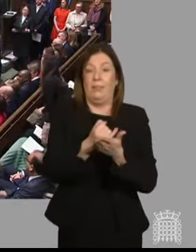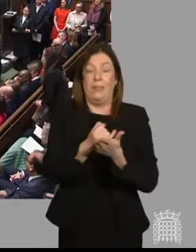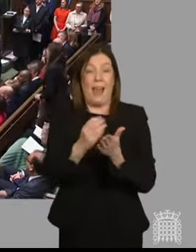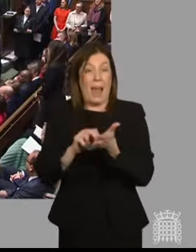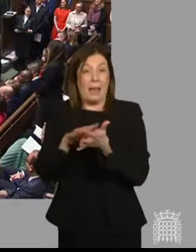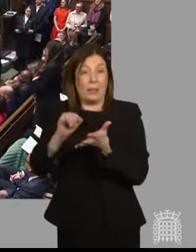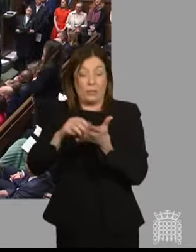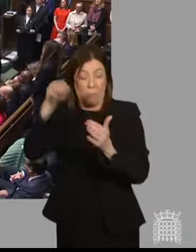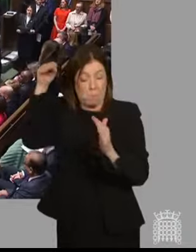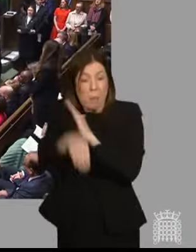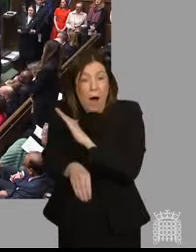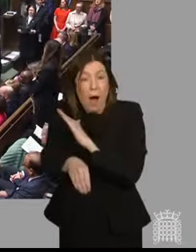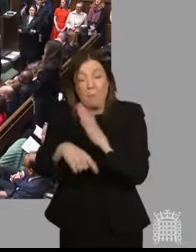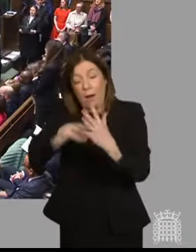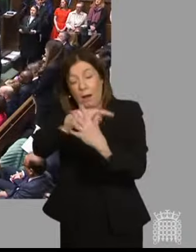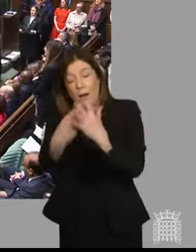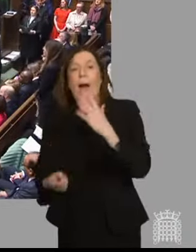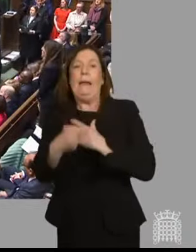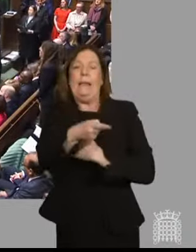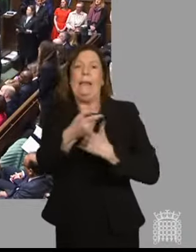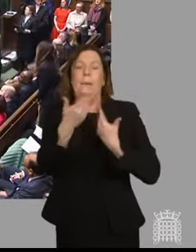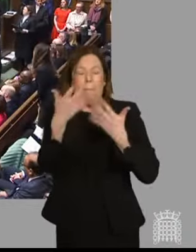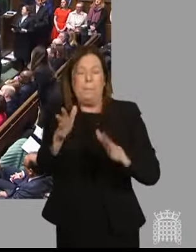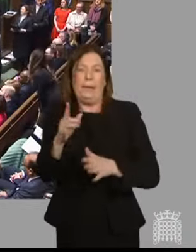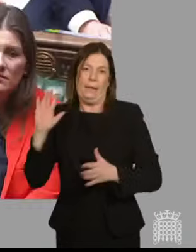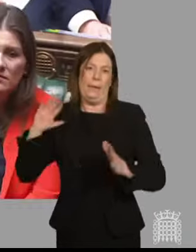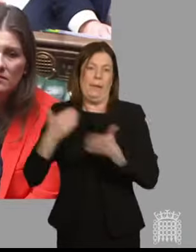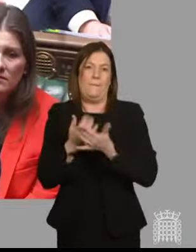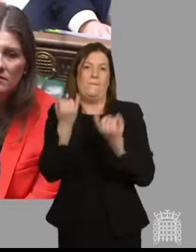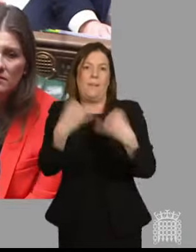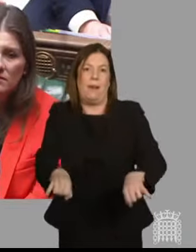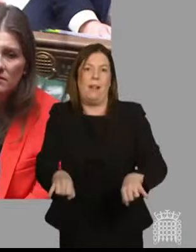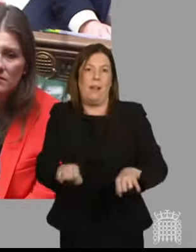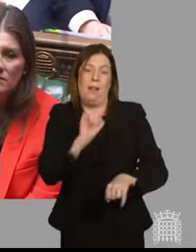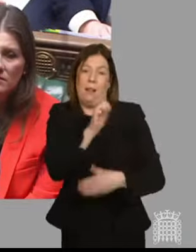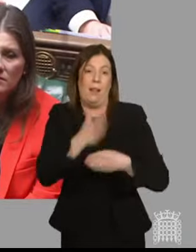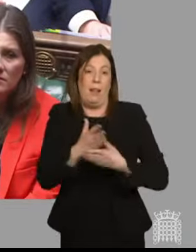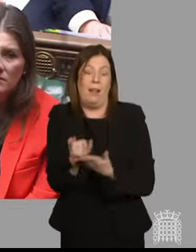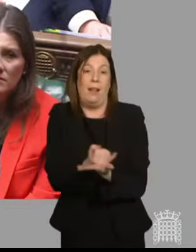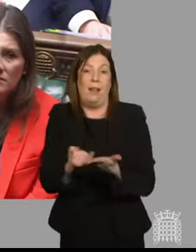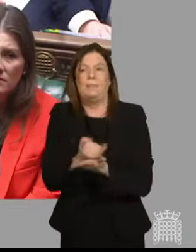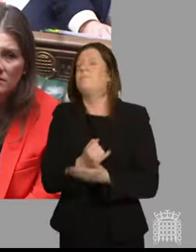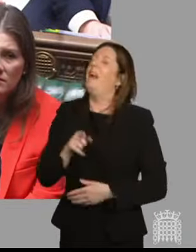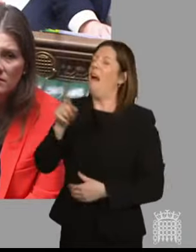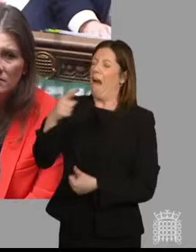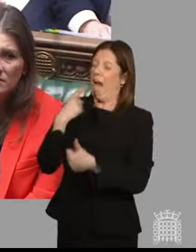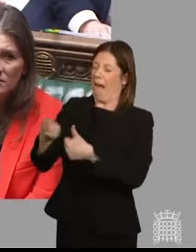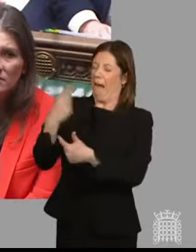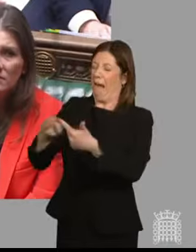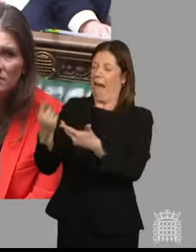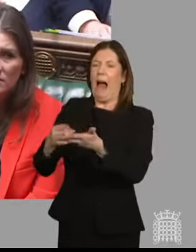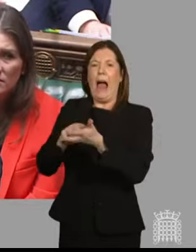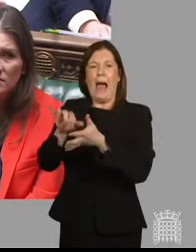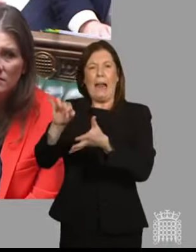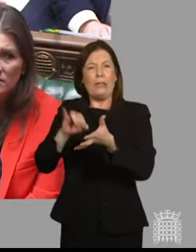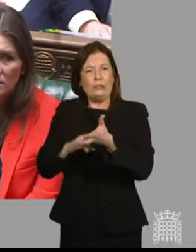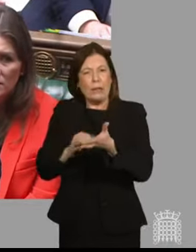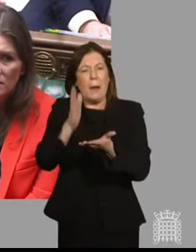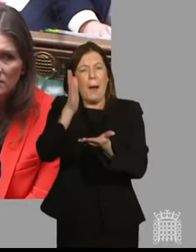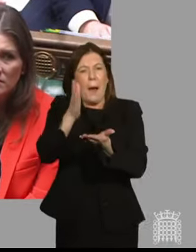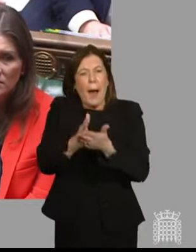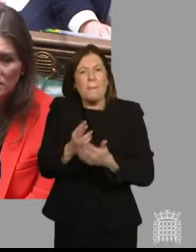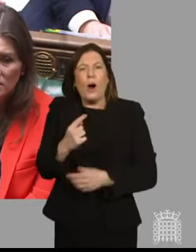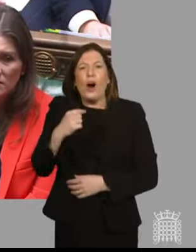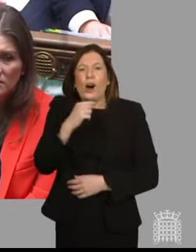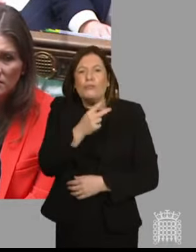Mr. Speaker, well, let's just go through his checklist. He talks about the backlog, 112,000 decisions made last year, a higher